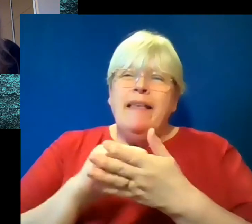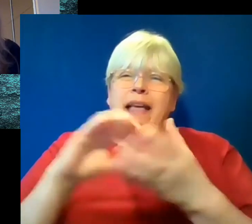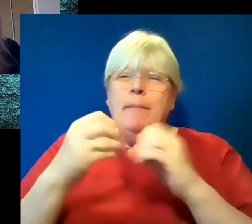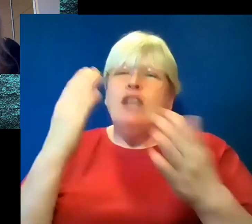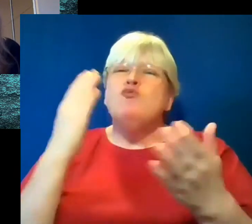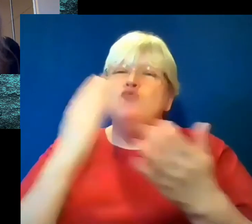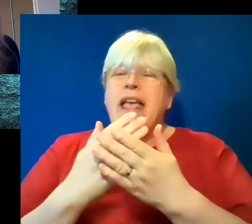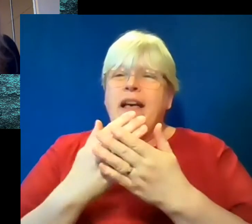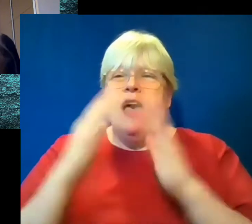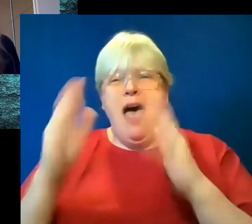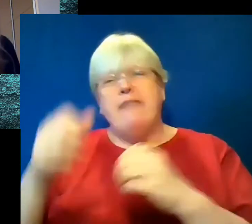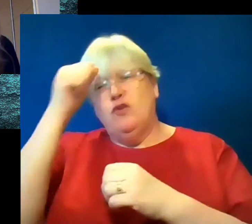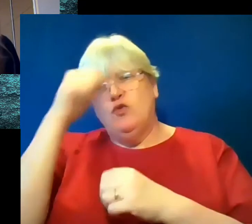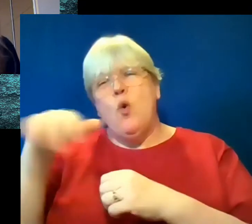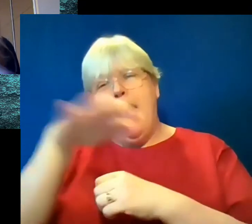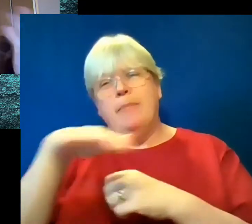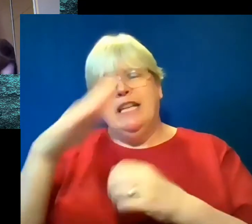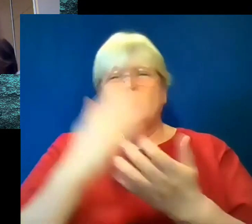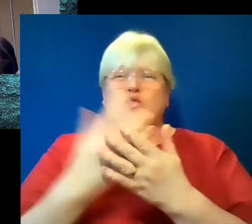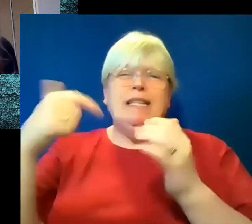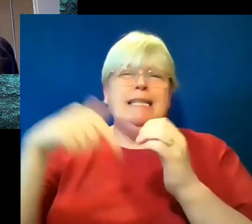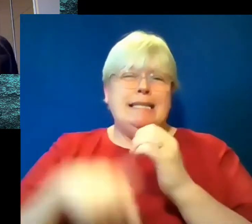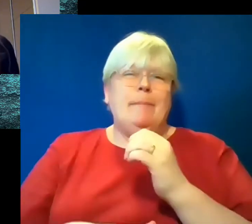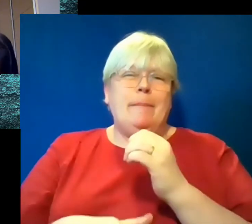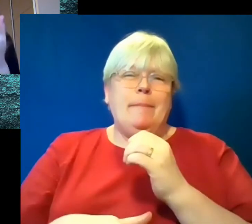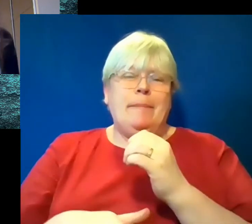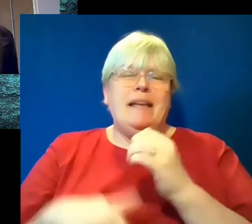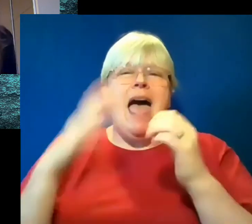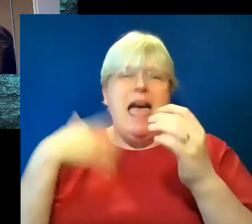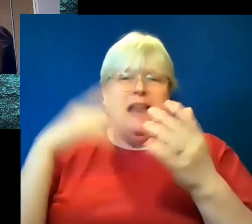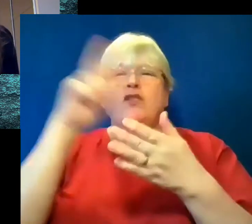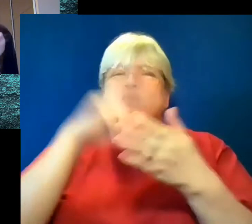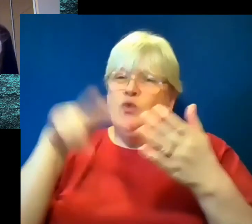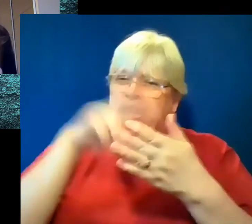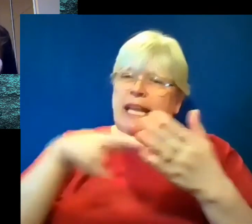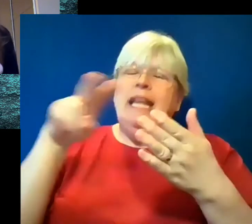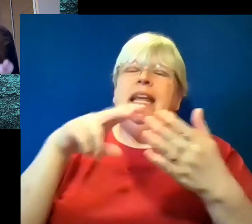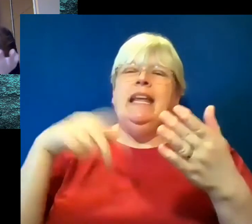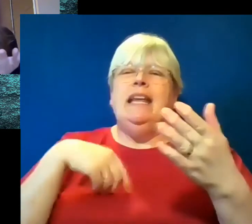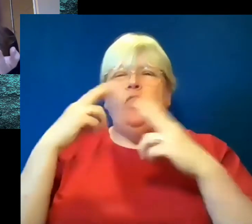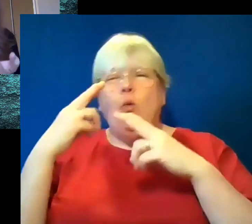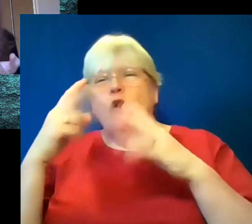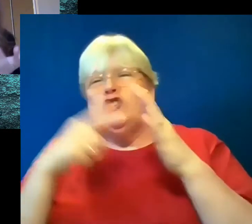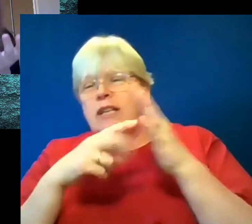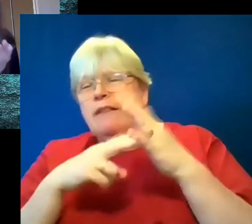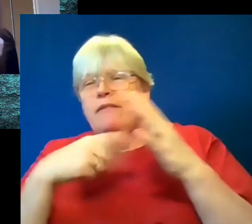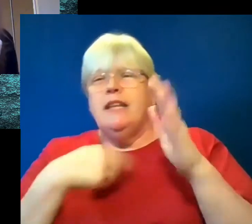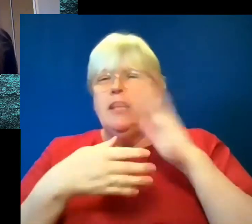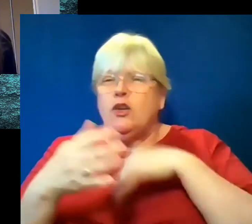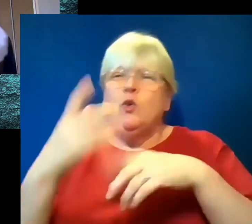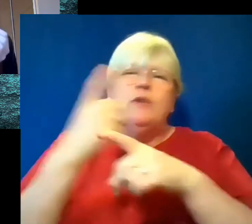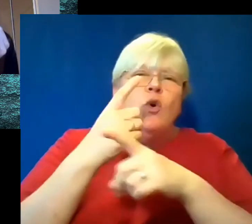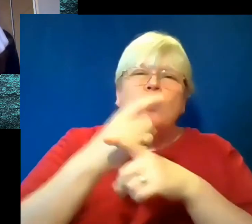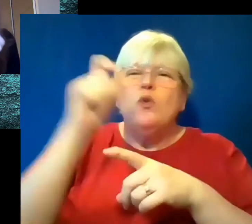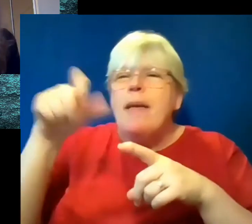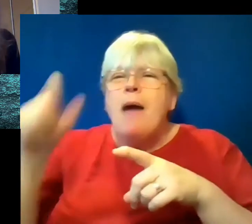I think you have to know a place quite deeply. So I would have to read about it. I tend to read about a place, watch documentaries, go there, speak to people